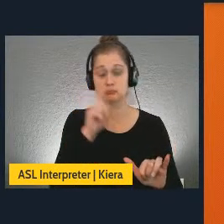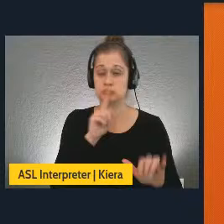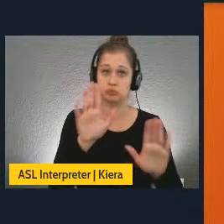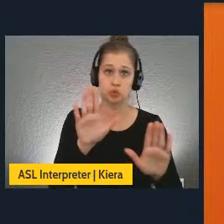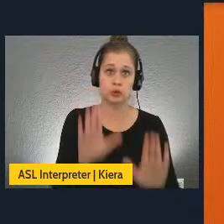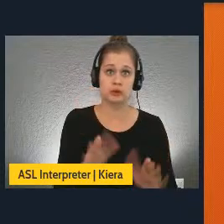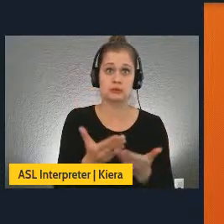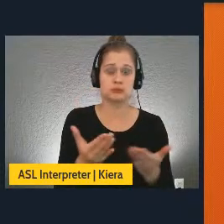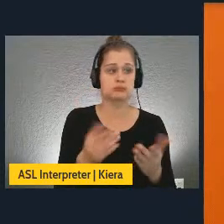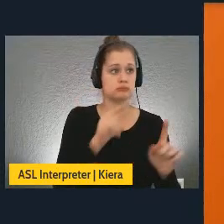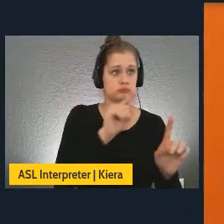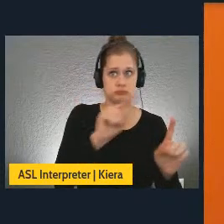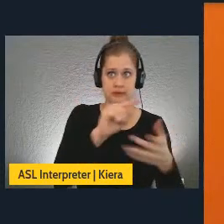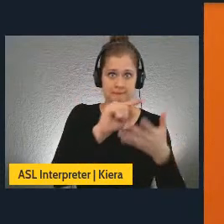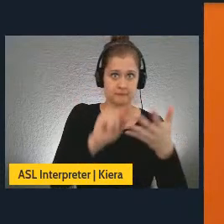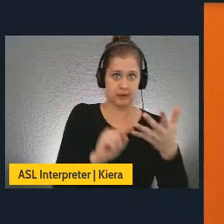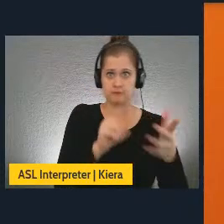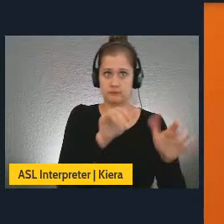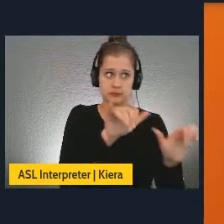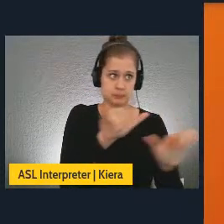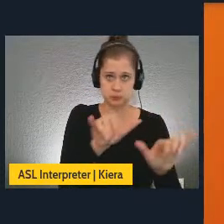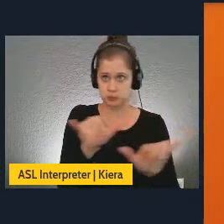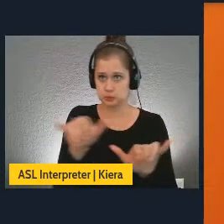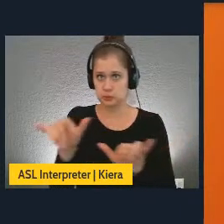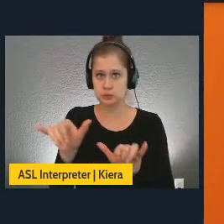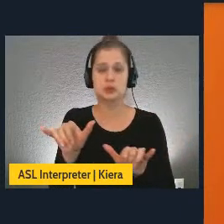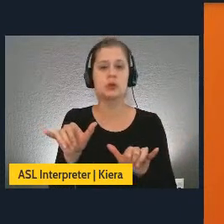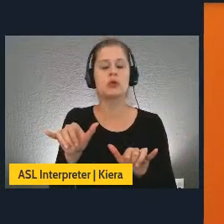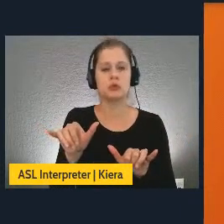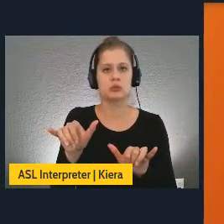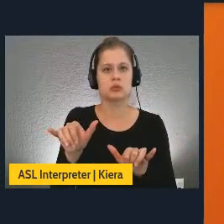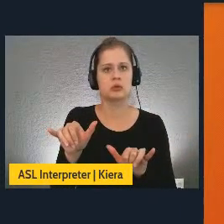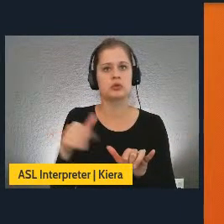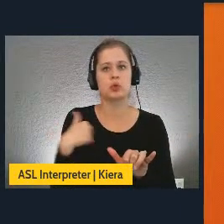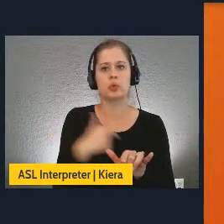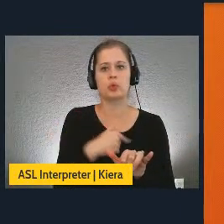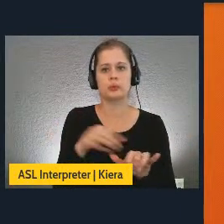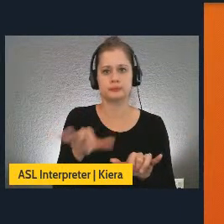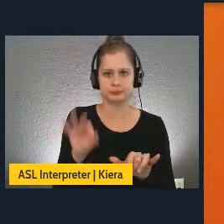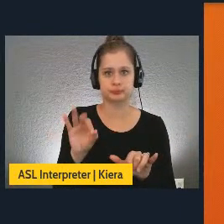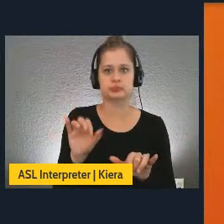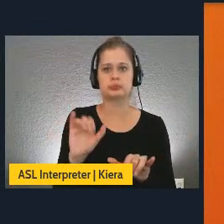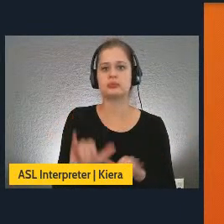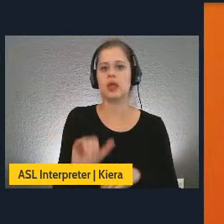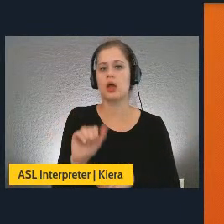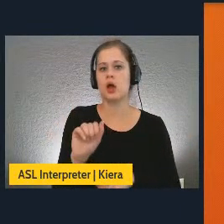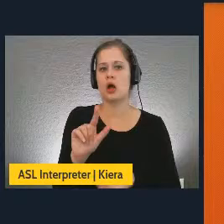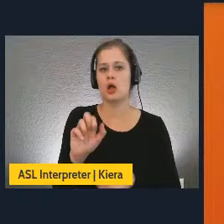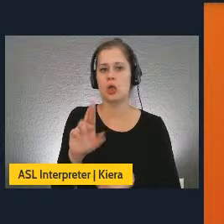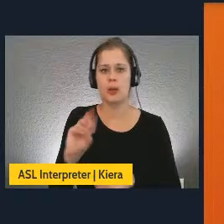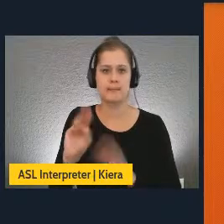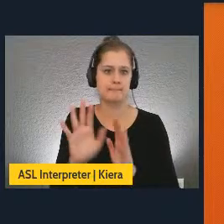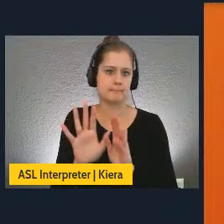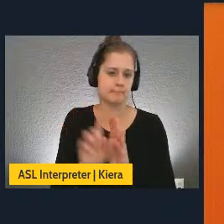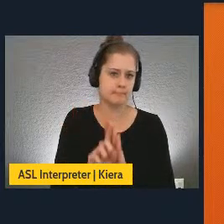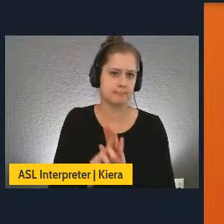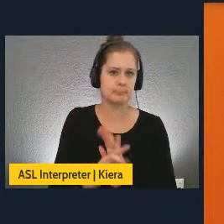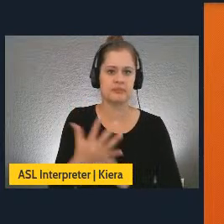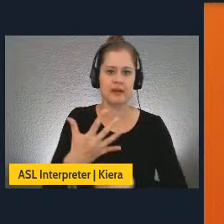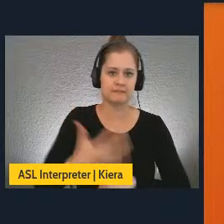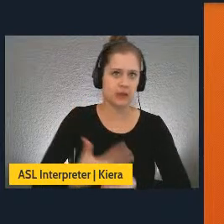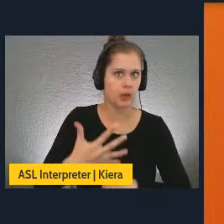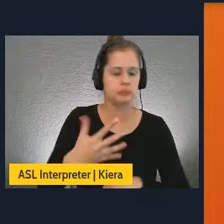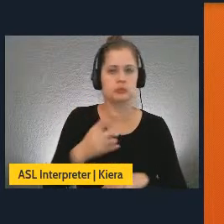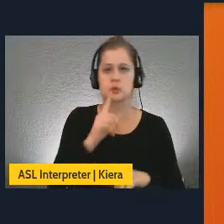and commonalities. So we were defining like, disk space alarm 5 times, CPU alarm 5 times, and all